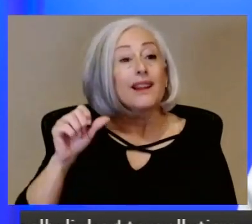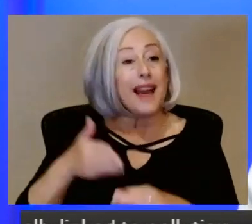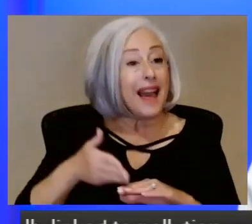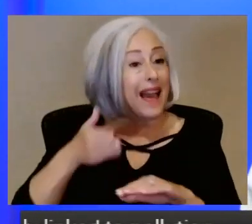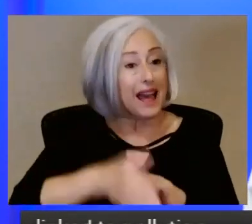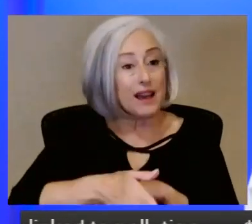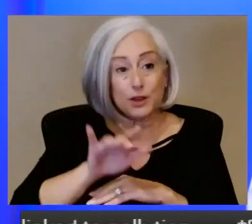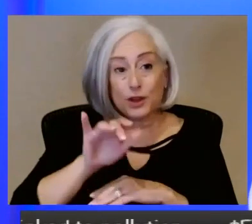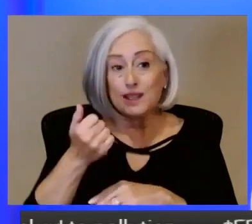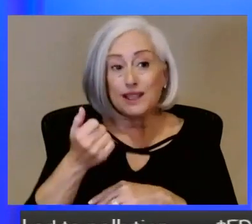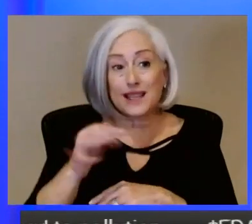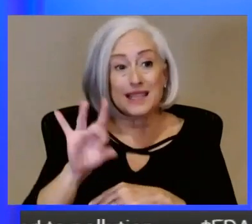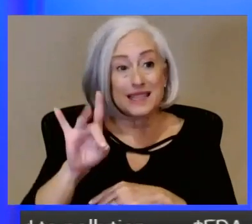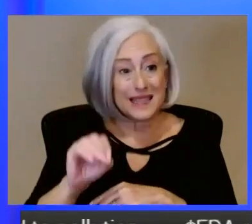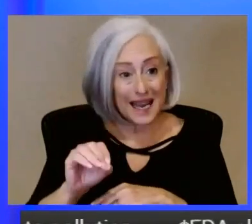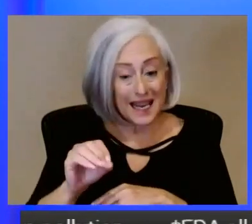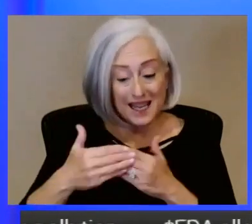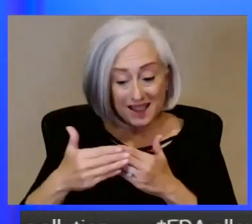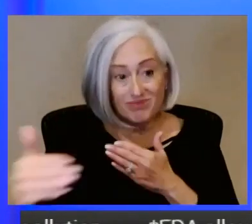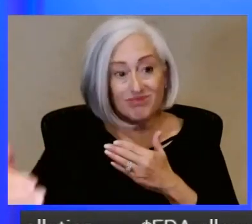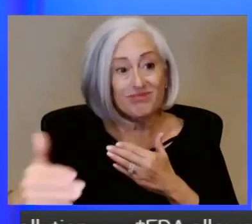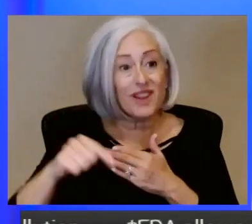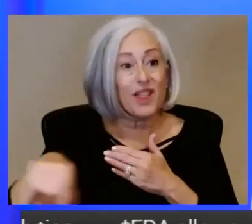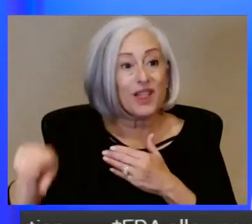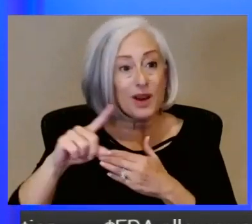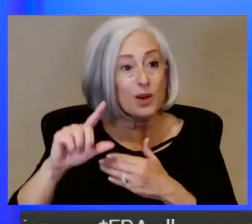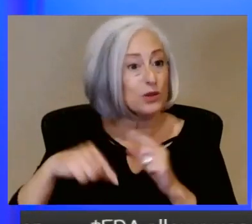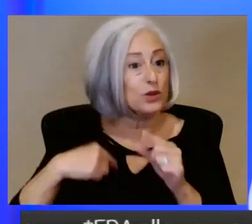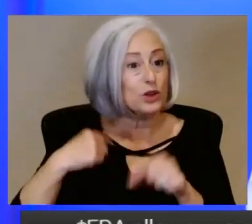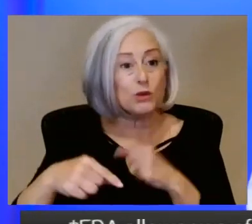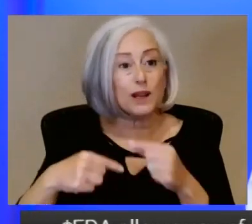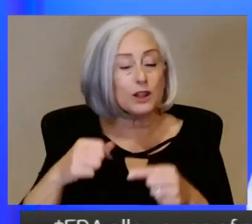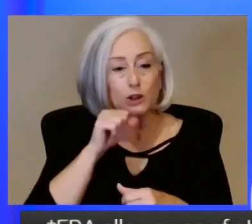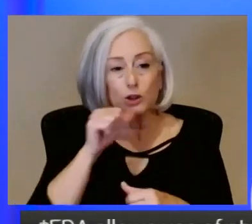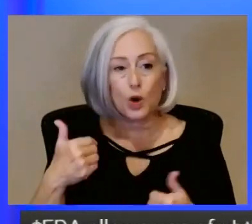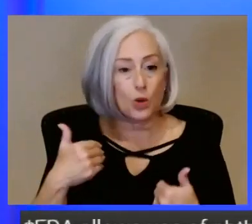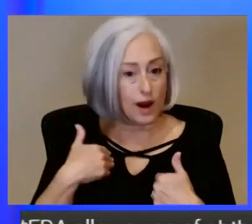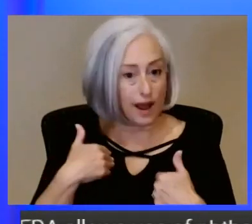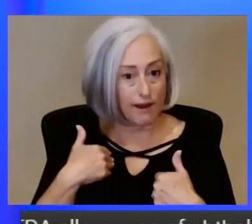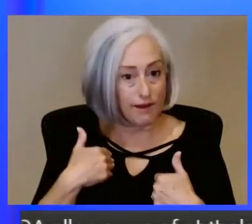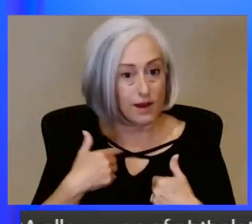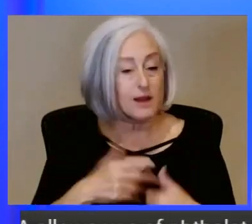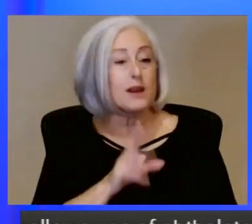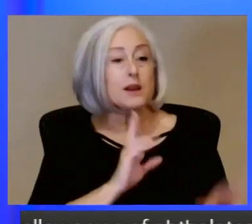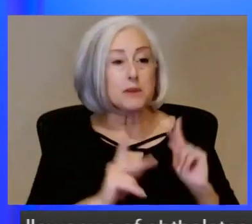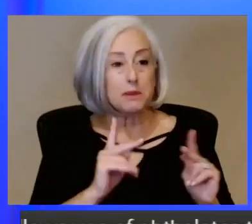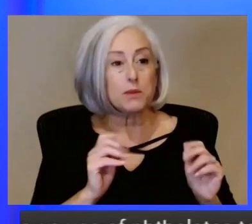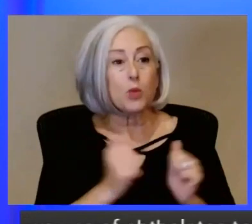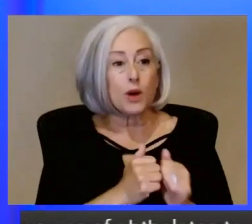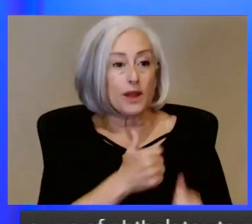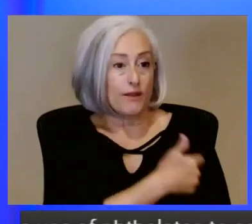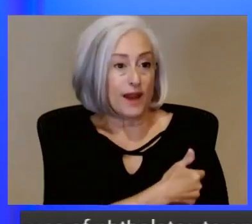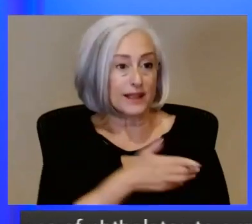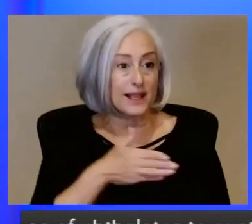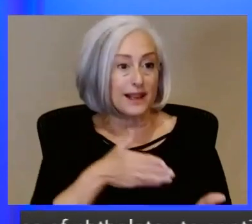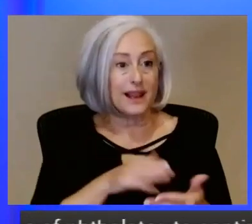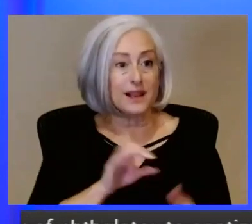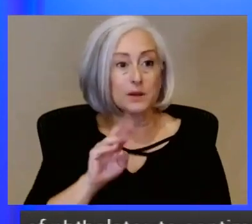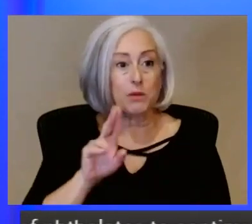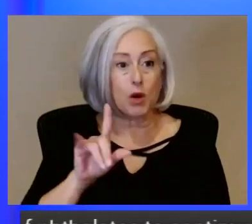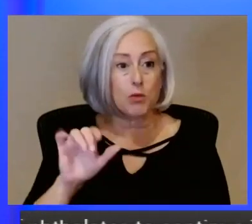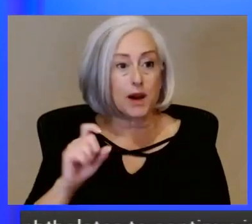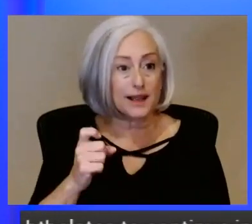don't have immunity, but we have seen that people who have been vaccinated against smallpox do have some immunity. It's about 85% protective